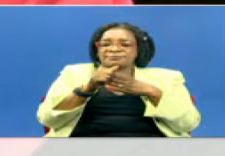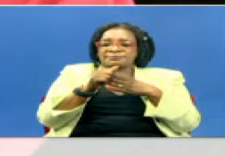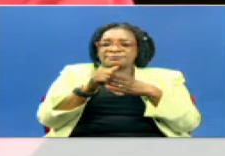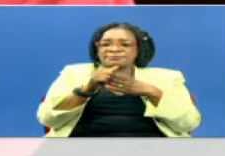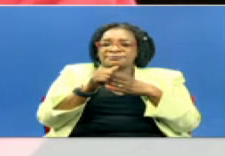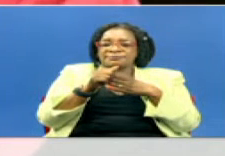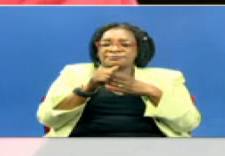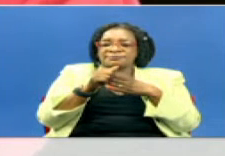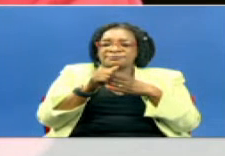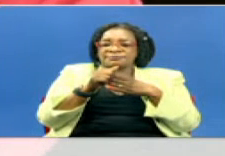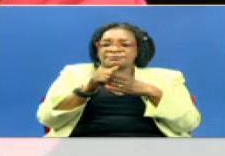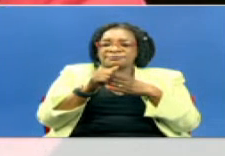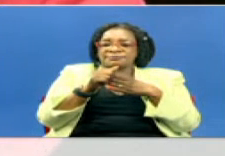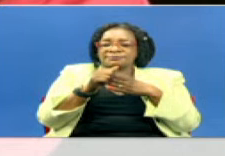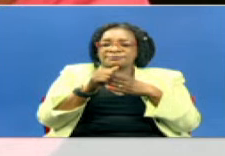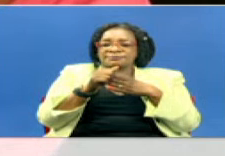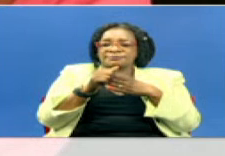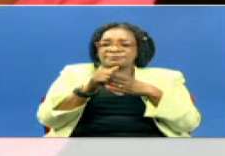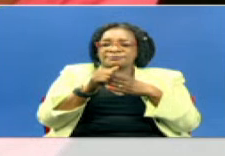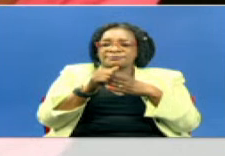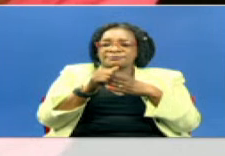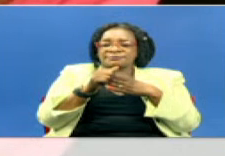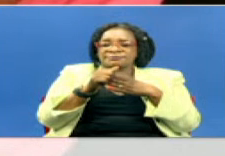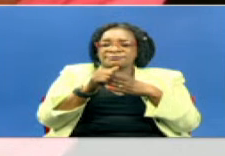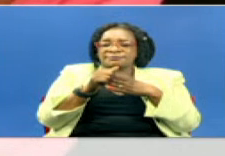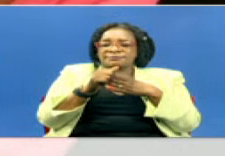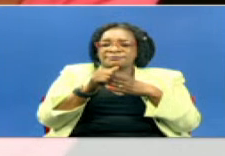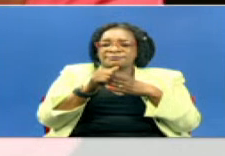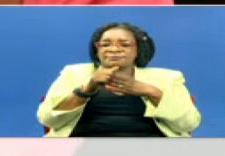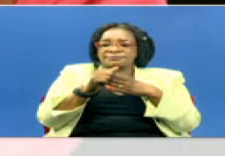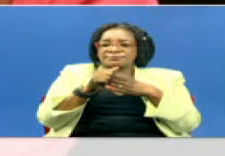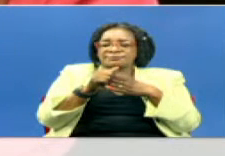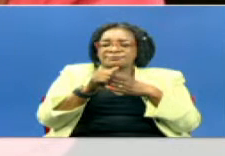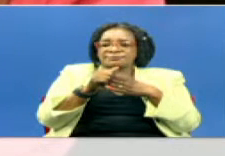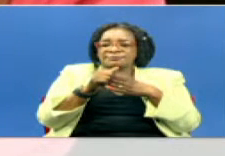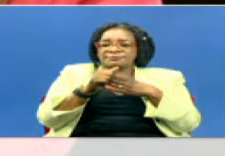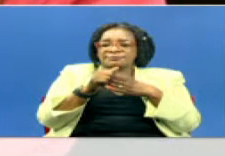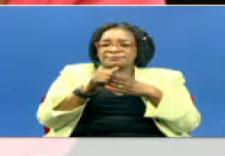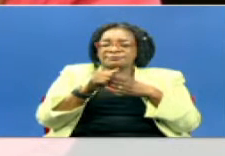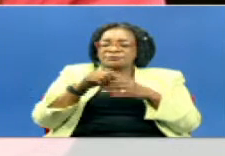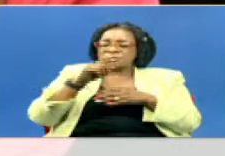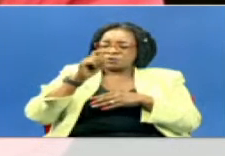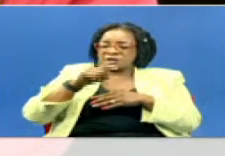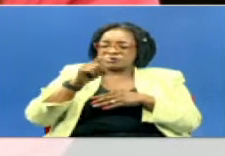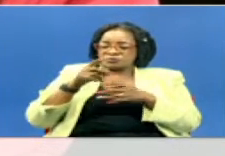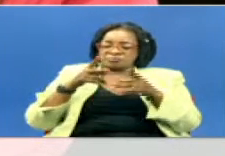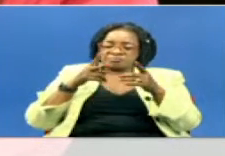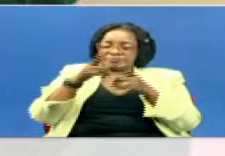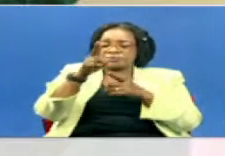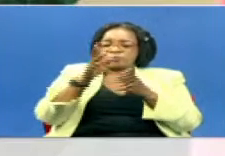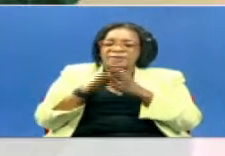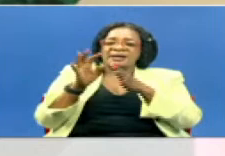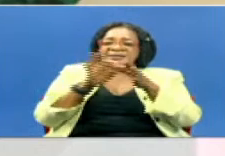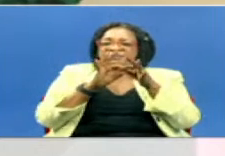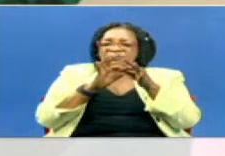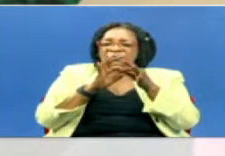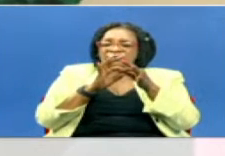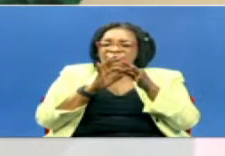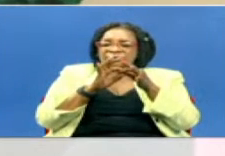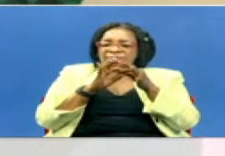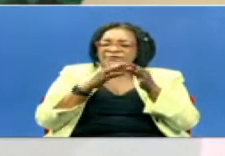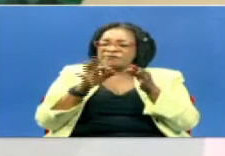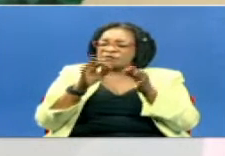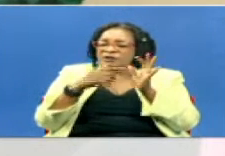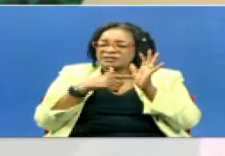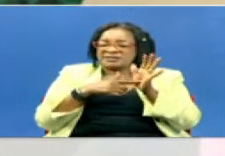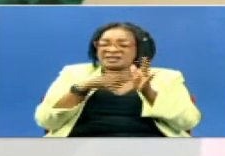you need to form your own political path and cut ties with the Azimio la Umoja on Kenya coalition. Just for instance, this is